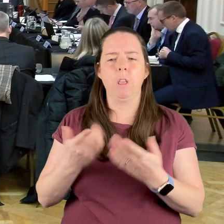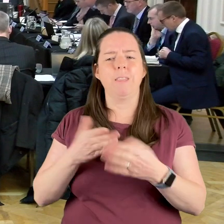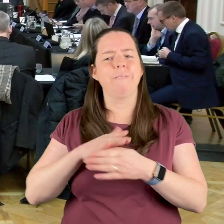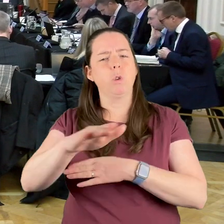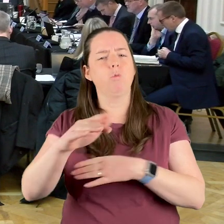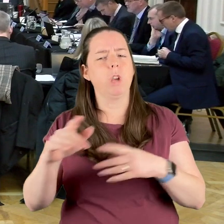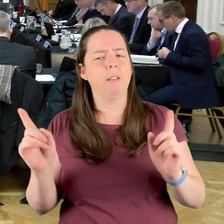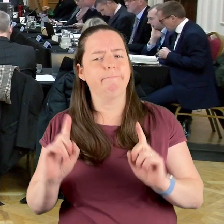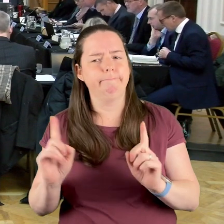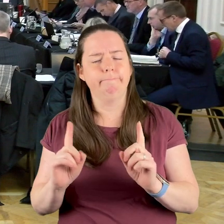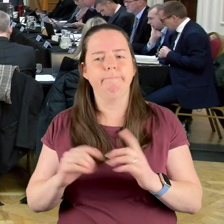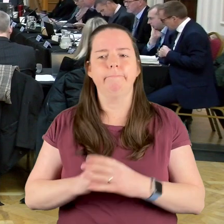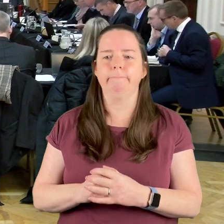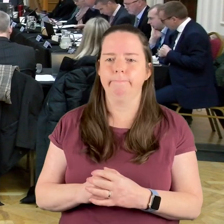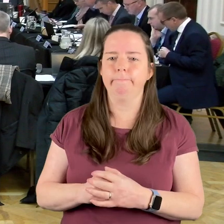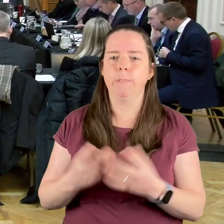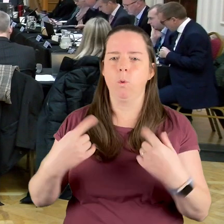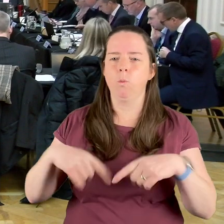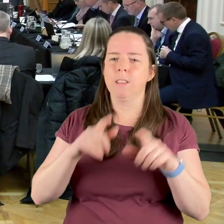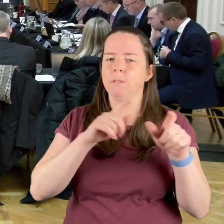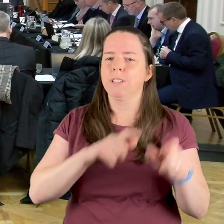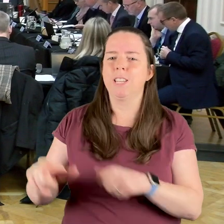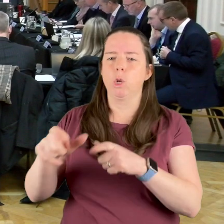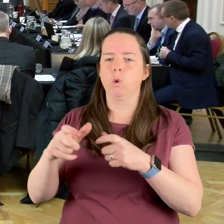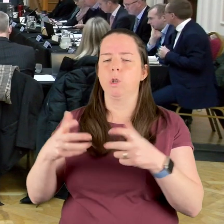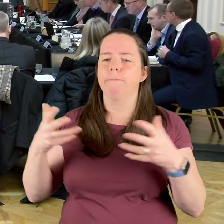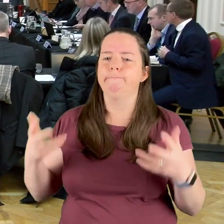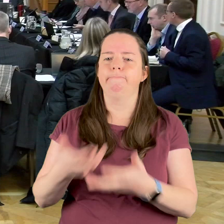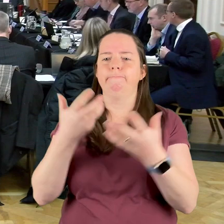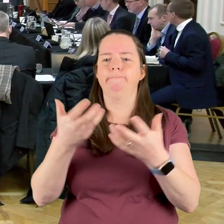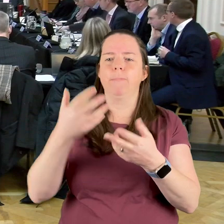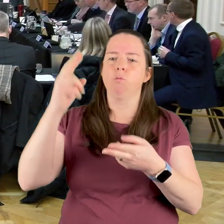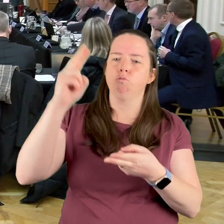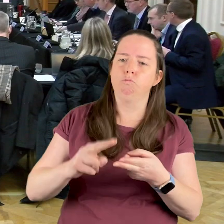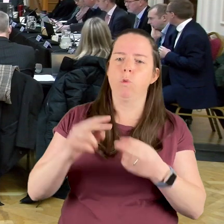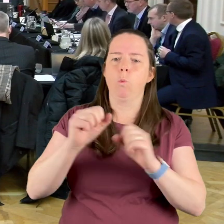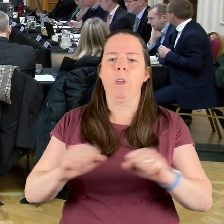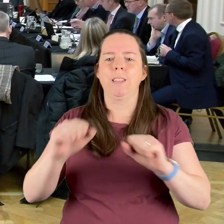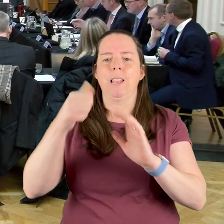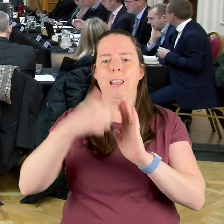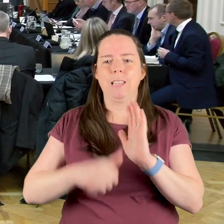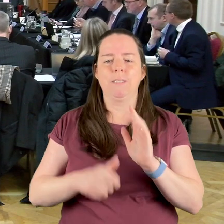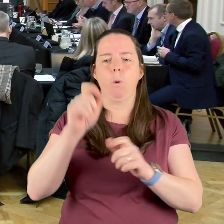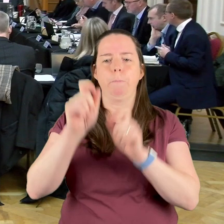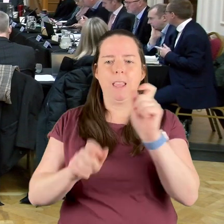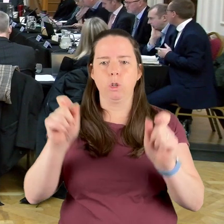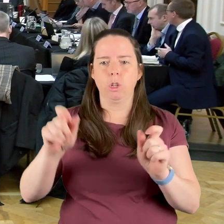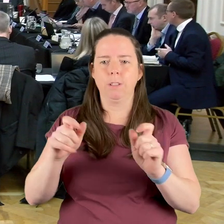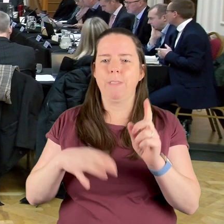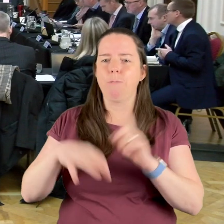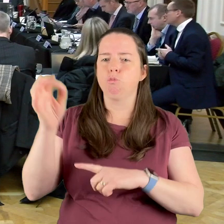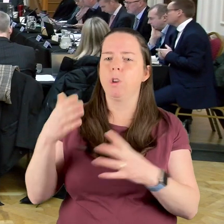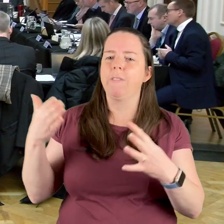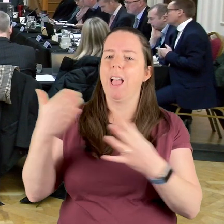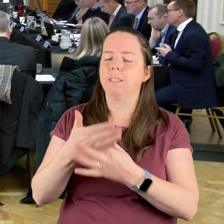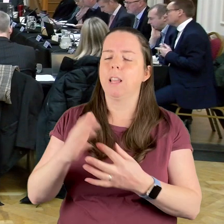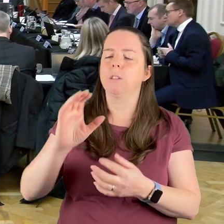So that's coming on board. So what about the future then? Well, we continue to